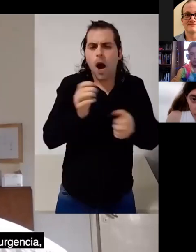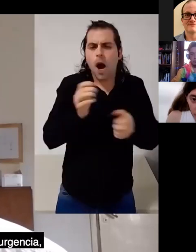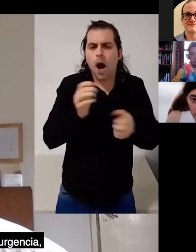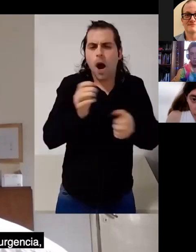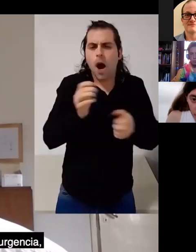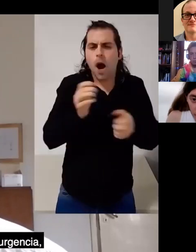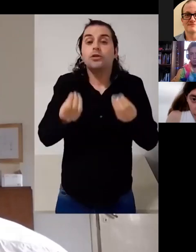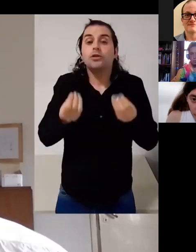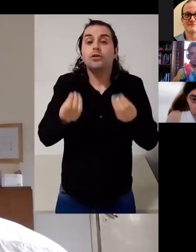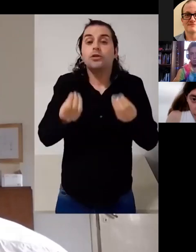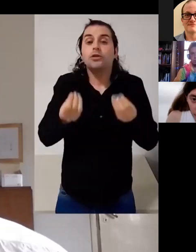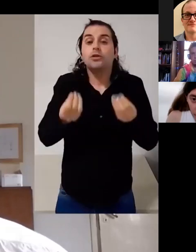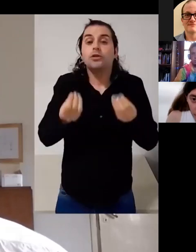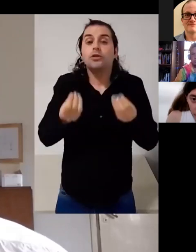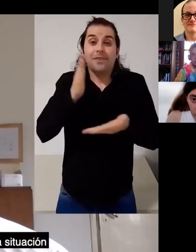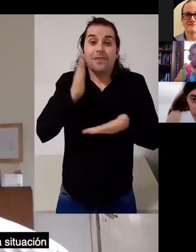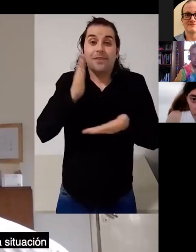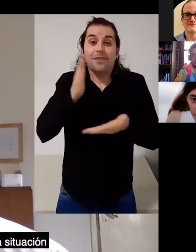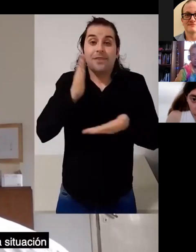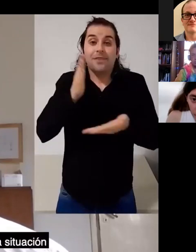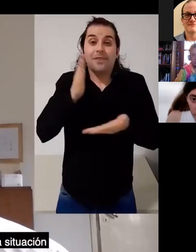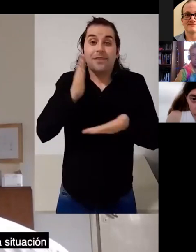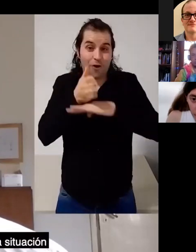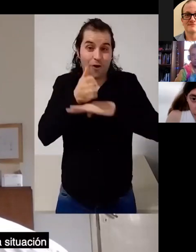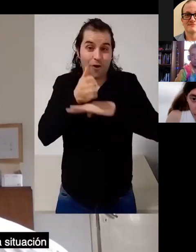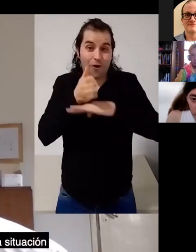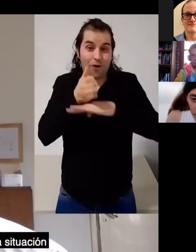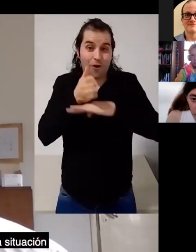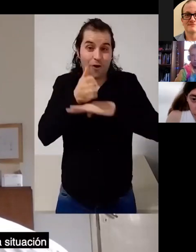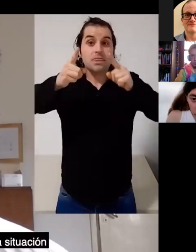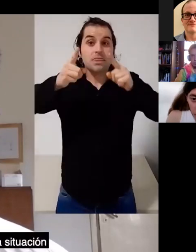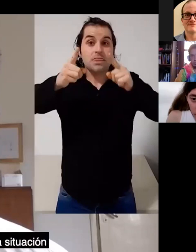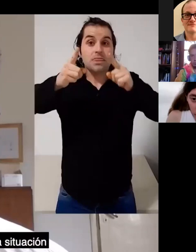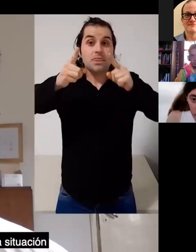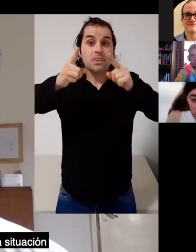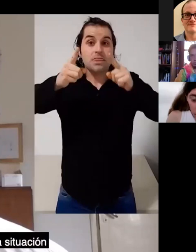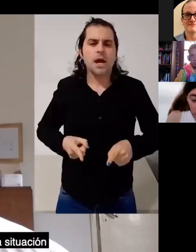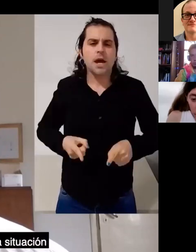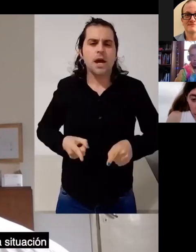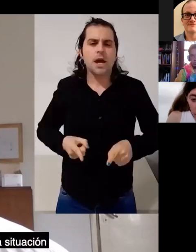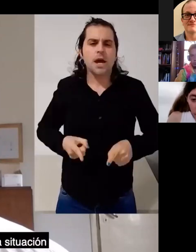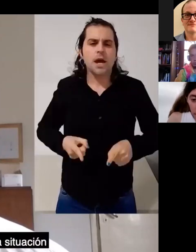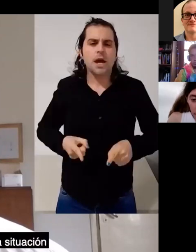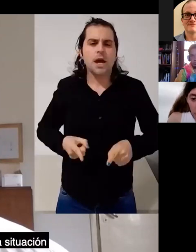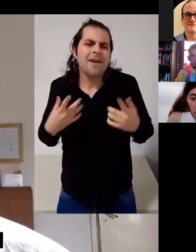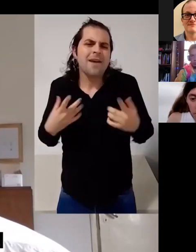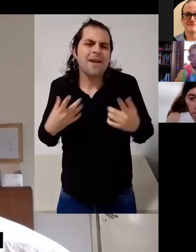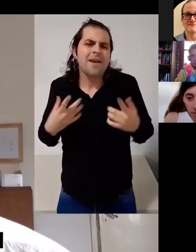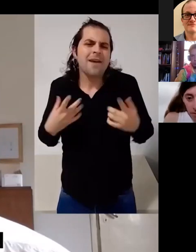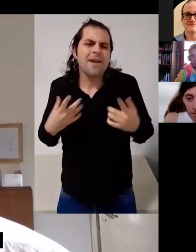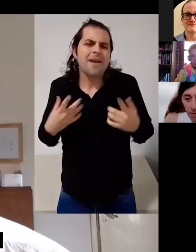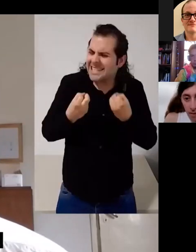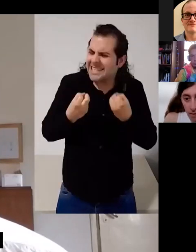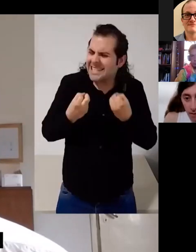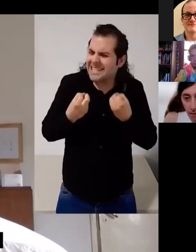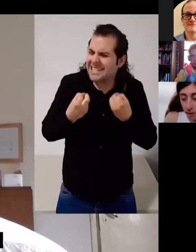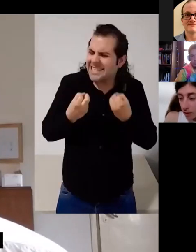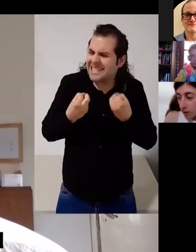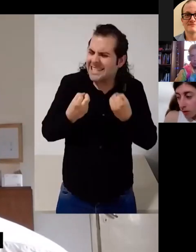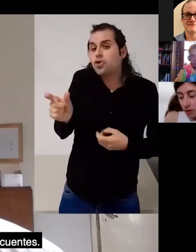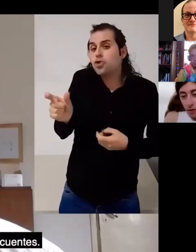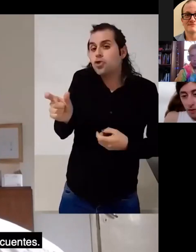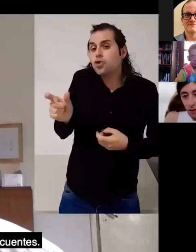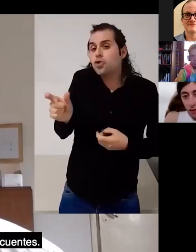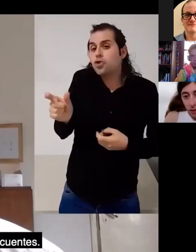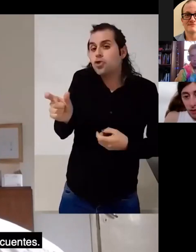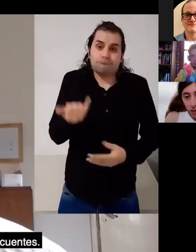rights, but we also do so when it comes to an emergency situation.